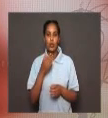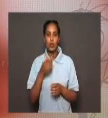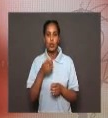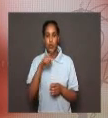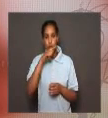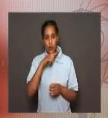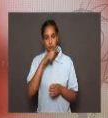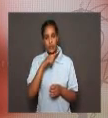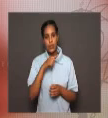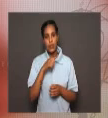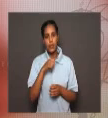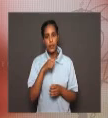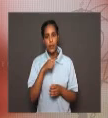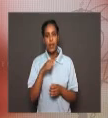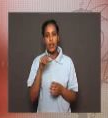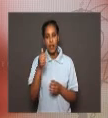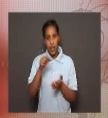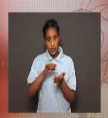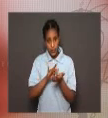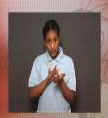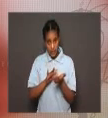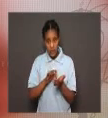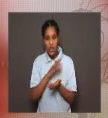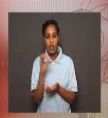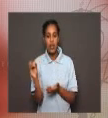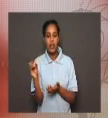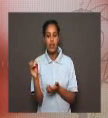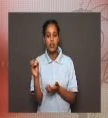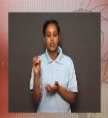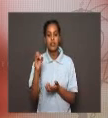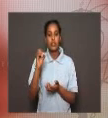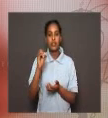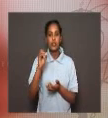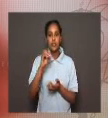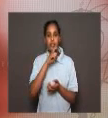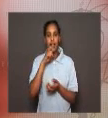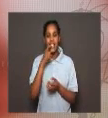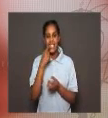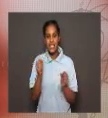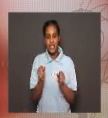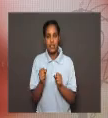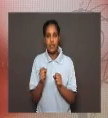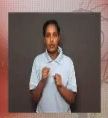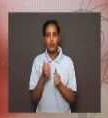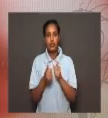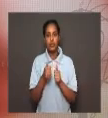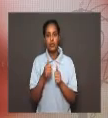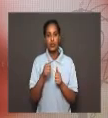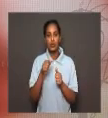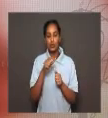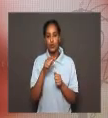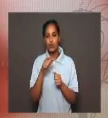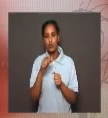glucose, aspirin, and dry ice, which is solid carbon